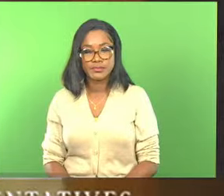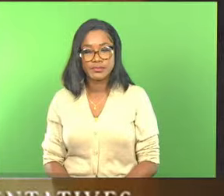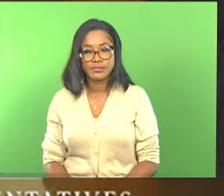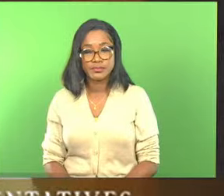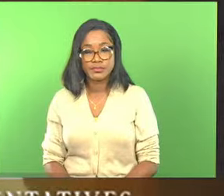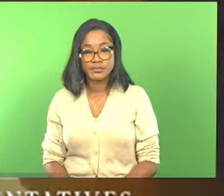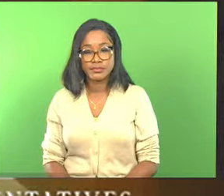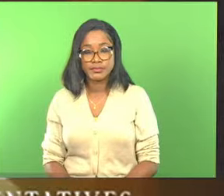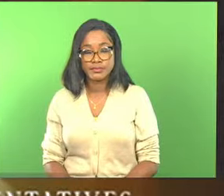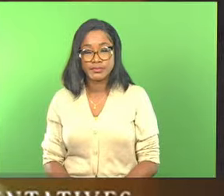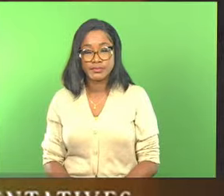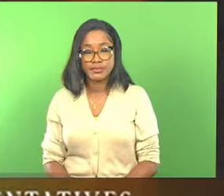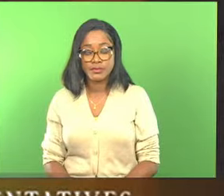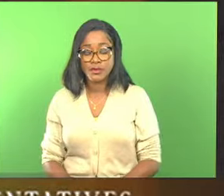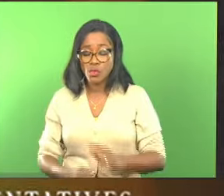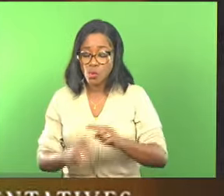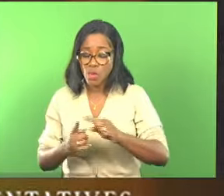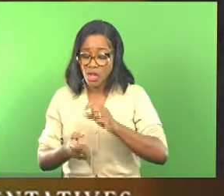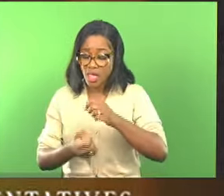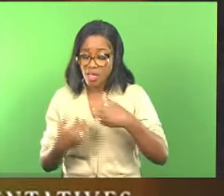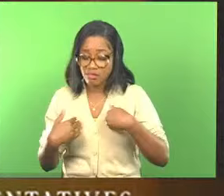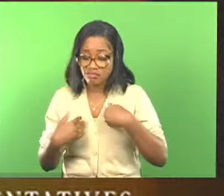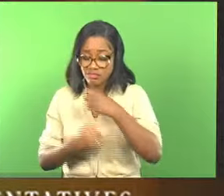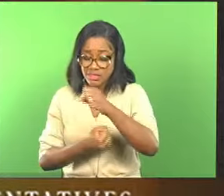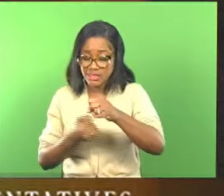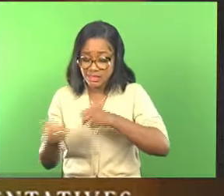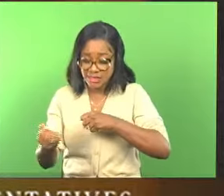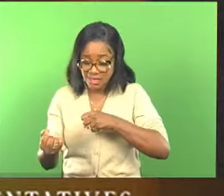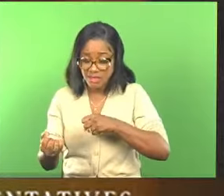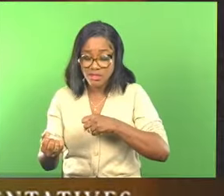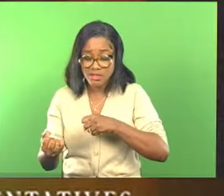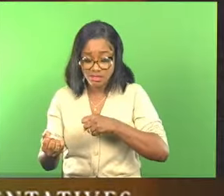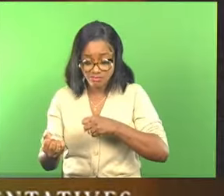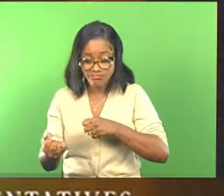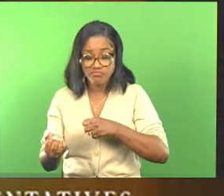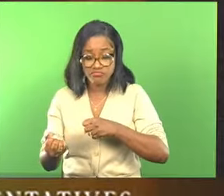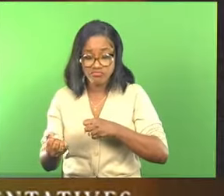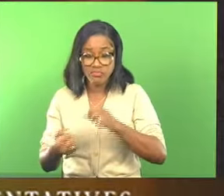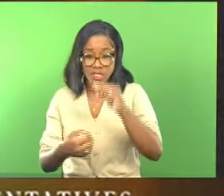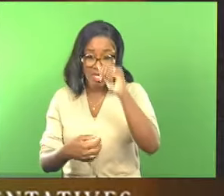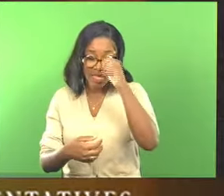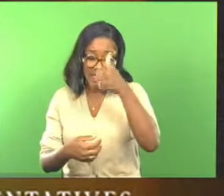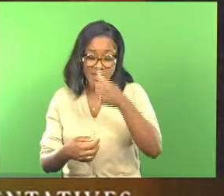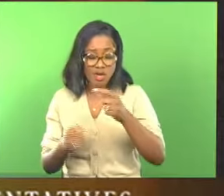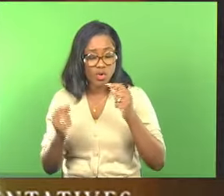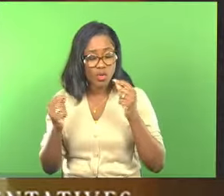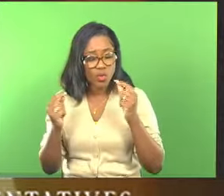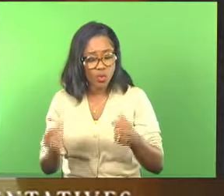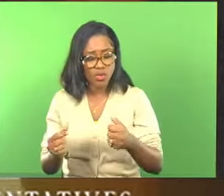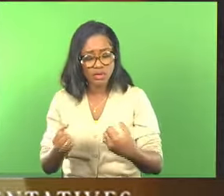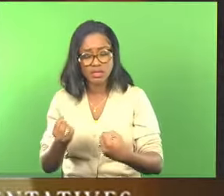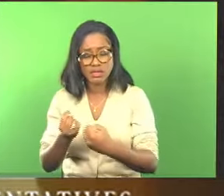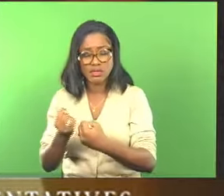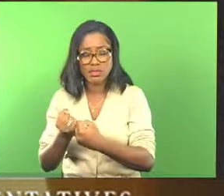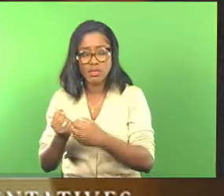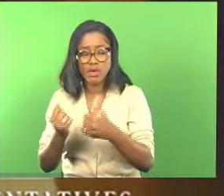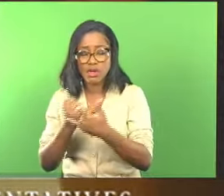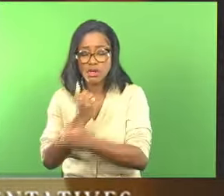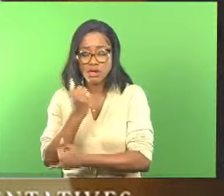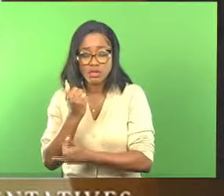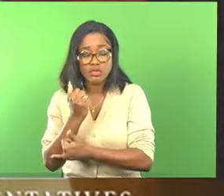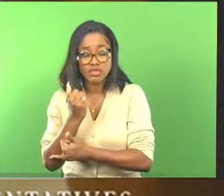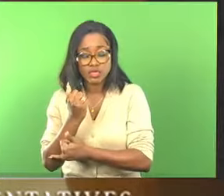In times of disaster, we have responded swiftly with